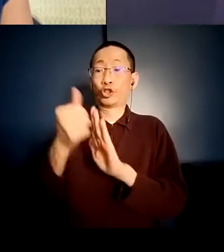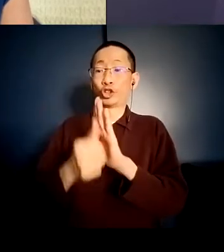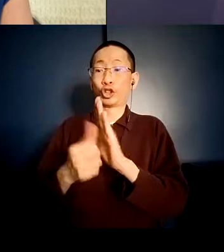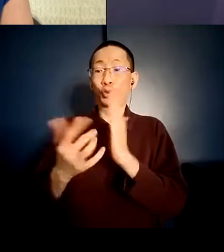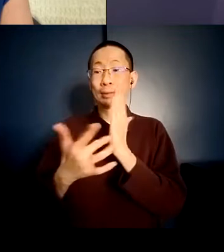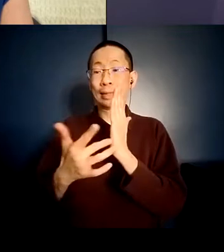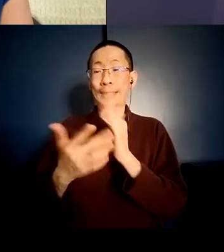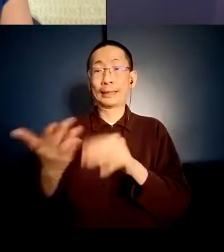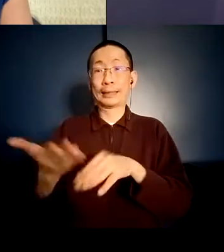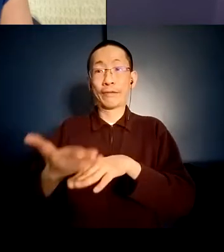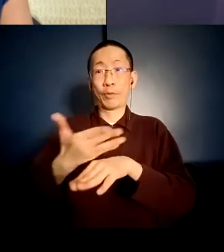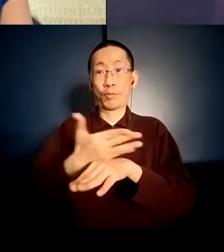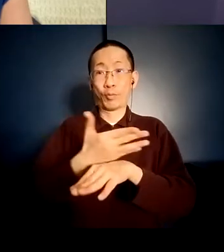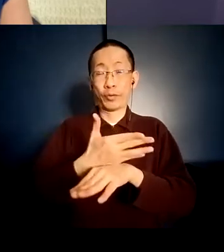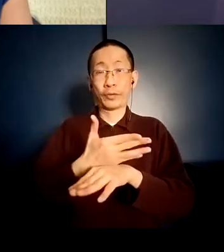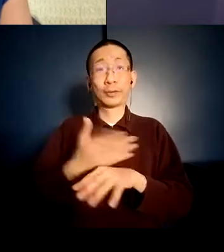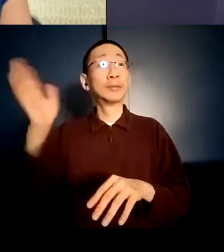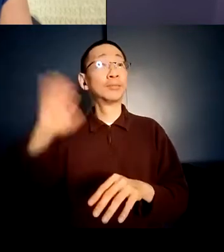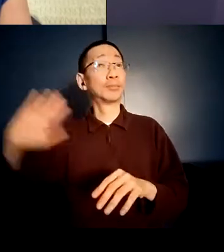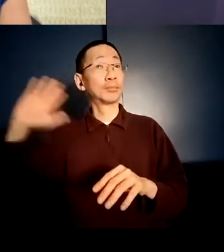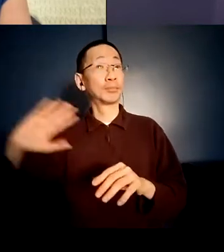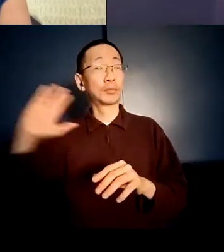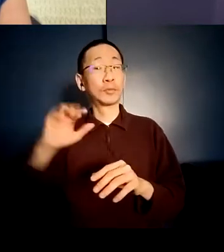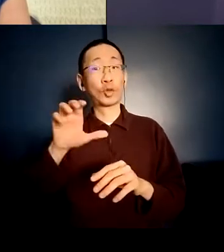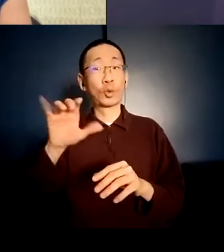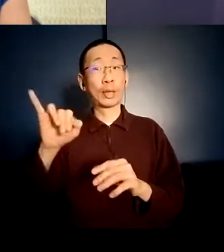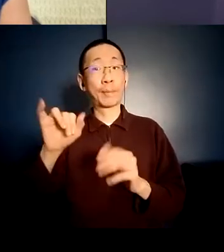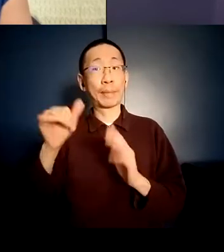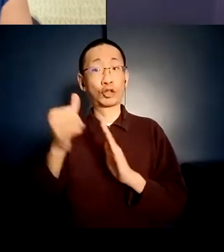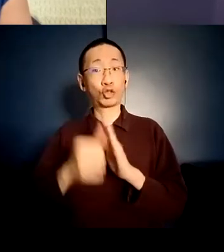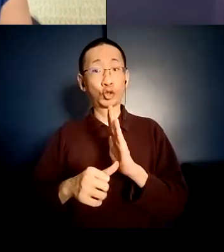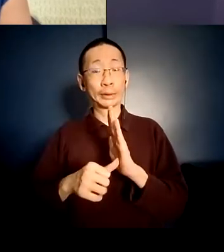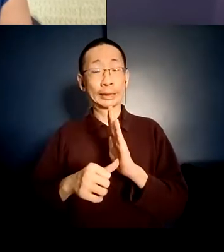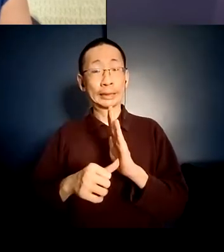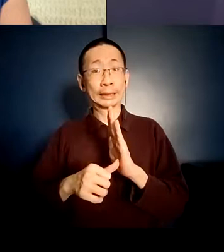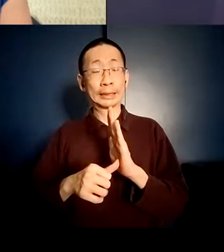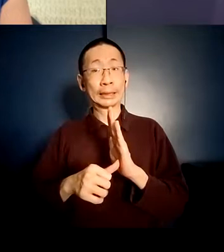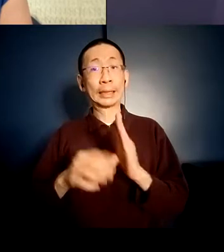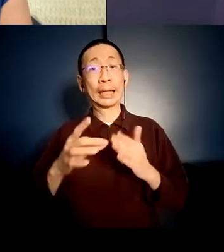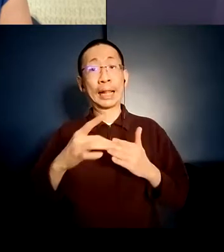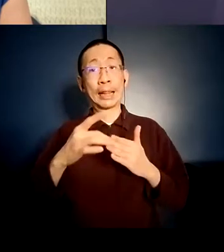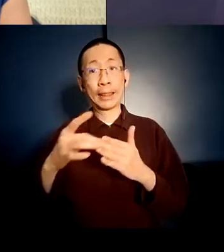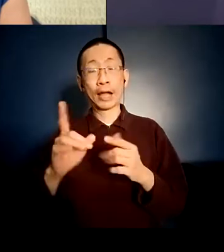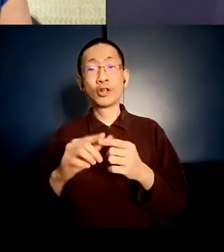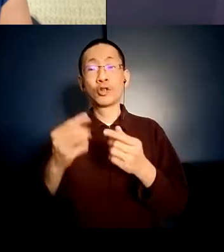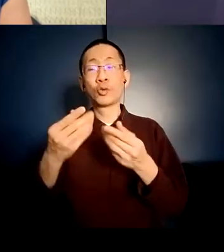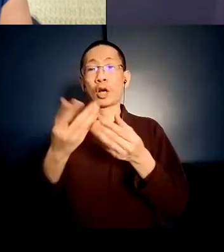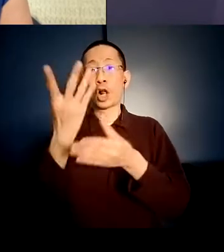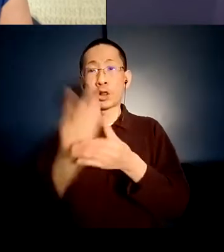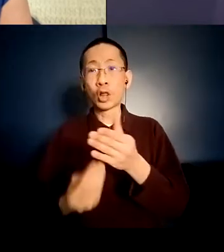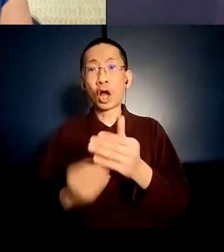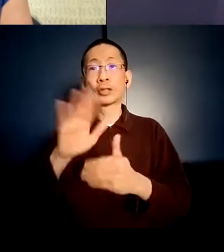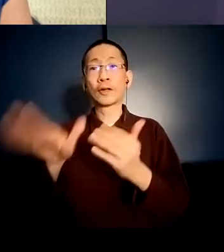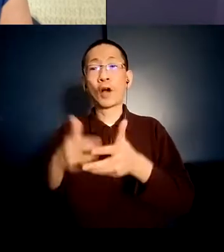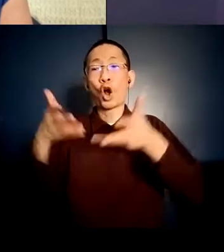improved. It used to be that cochlear implant surgery led to a loss of all residual hearing